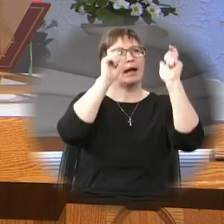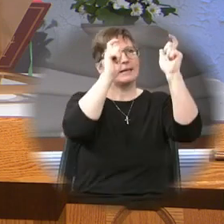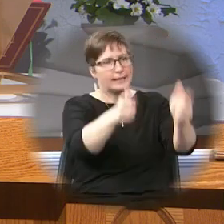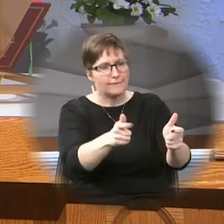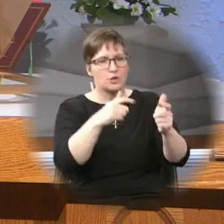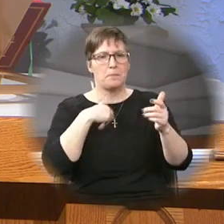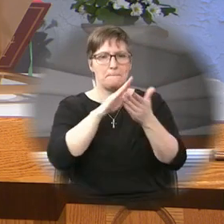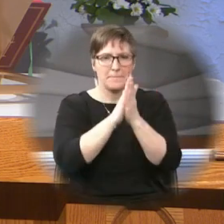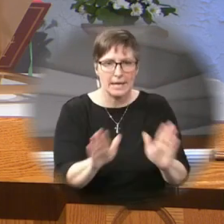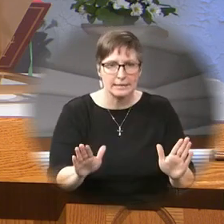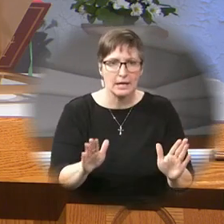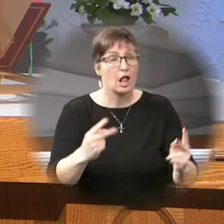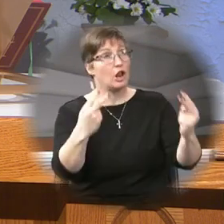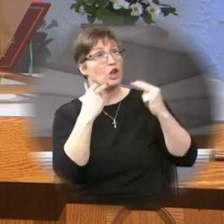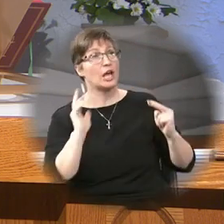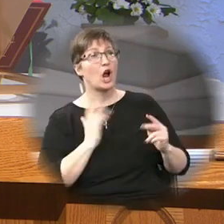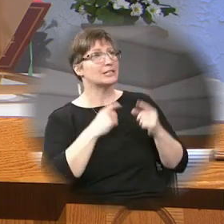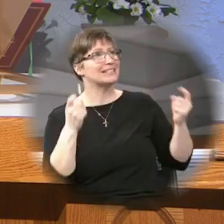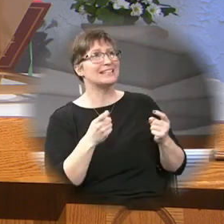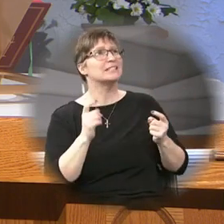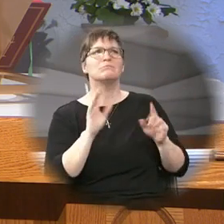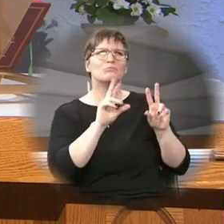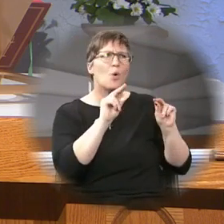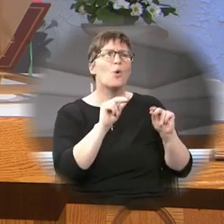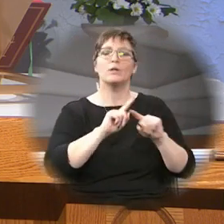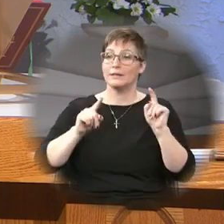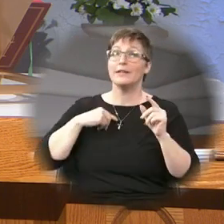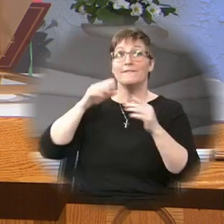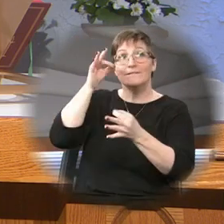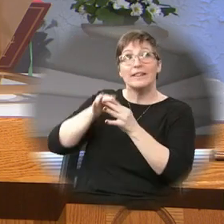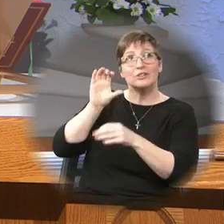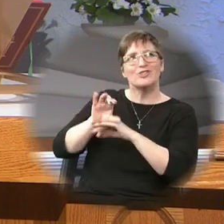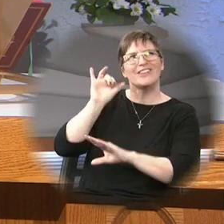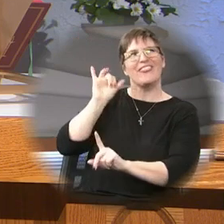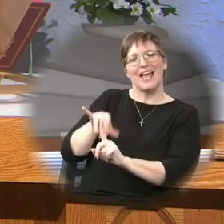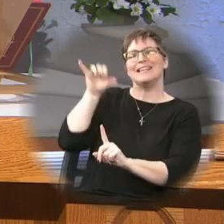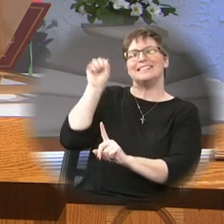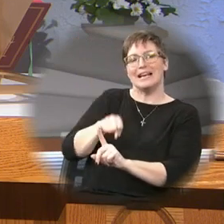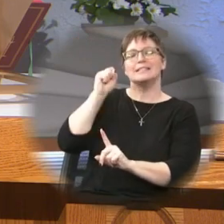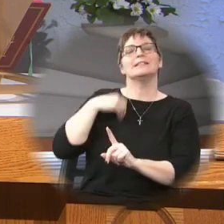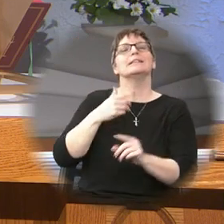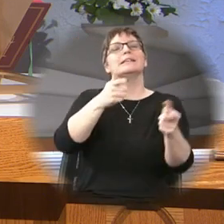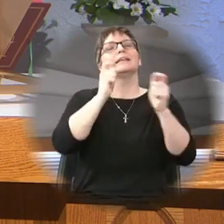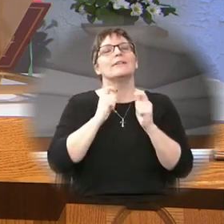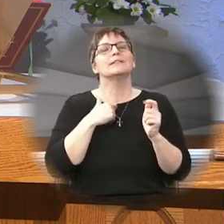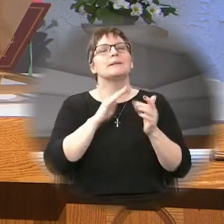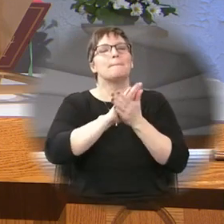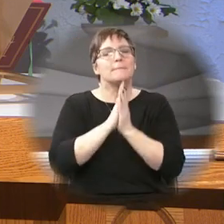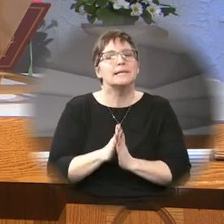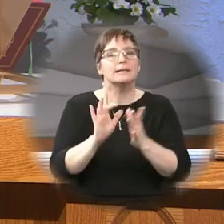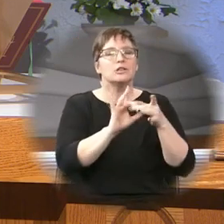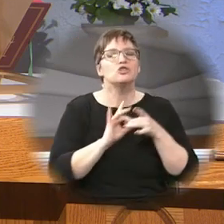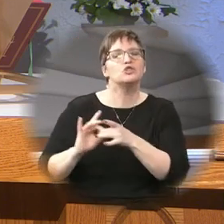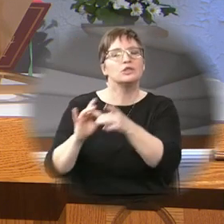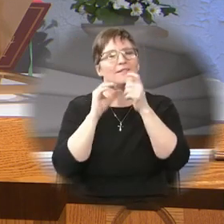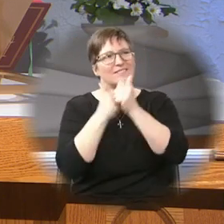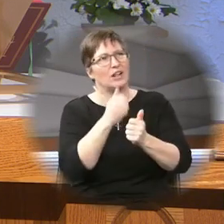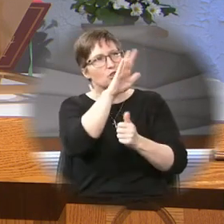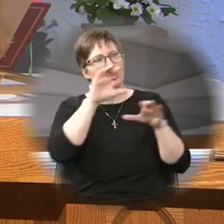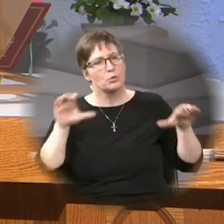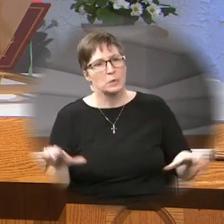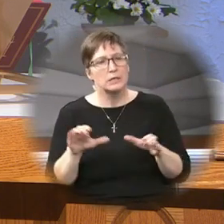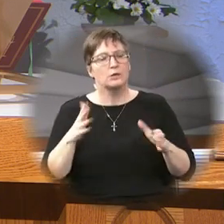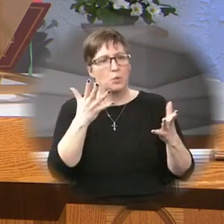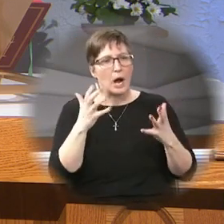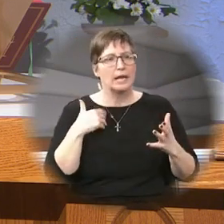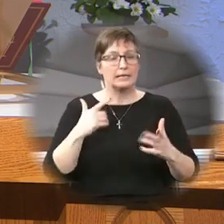you, my peace I give you," look not on our sins, but on the faith of your church, and graciously grant her peace and unity in accordance with your